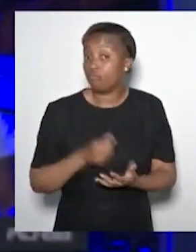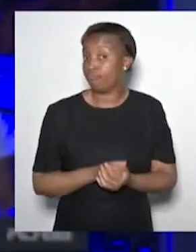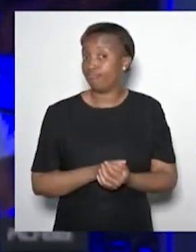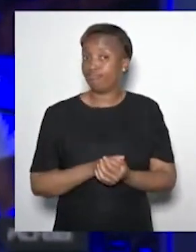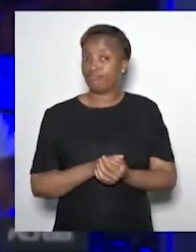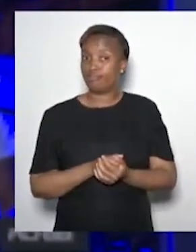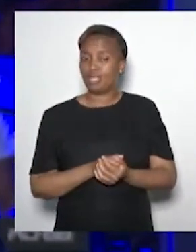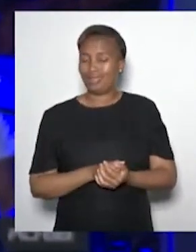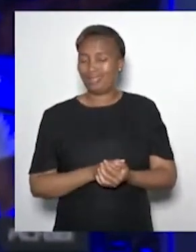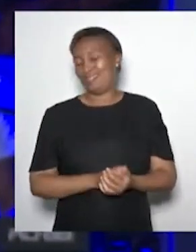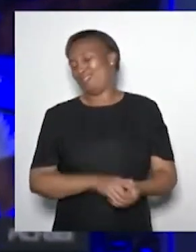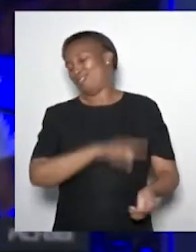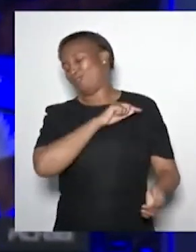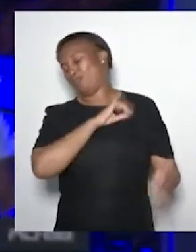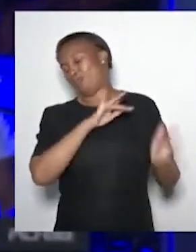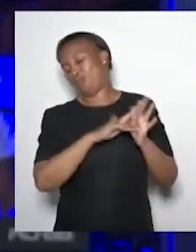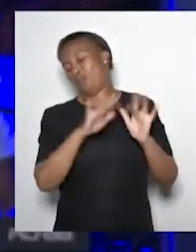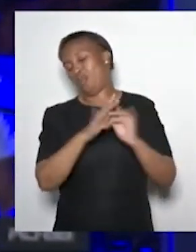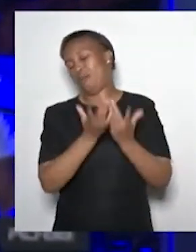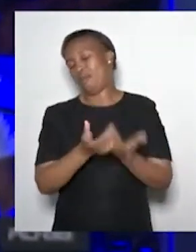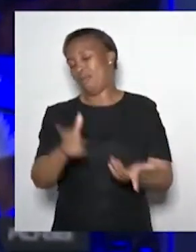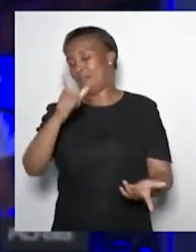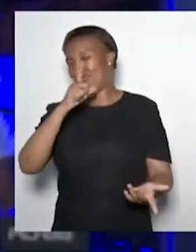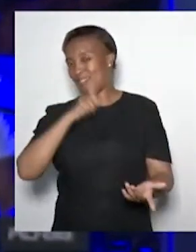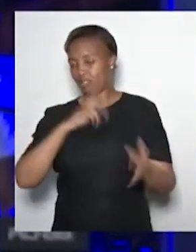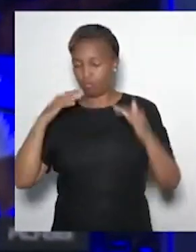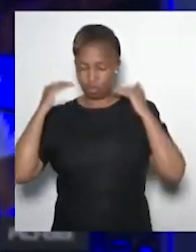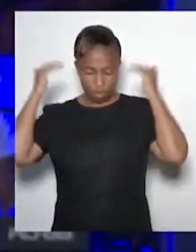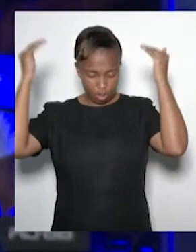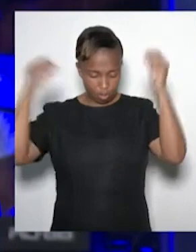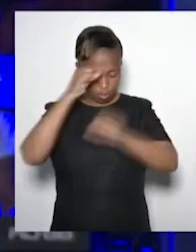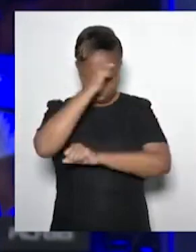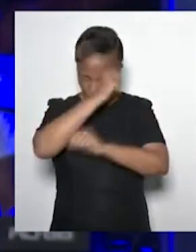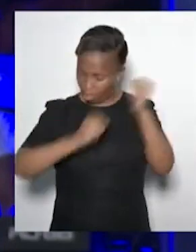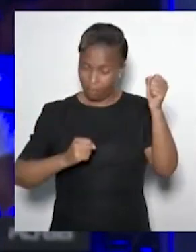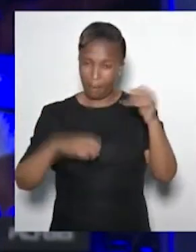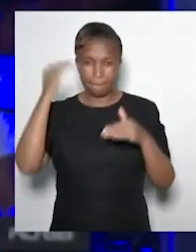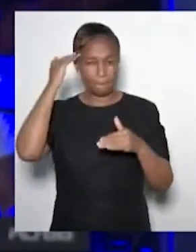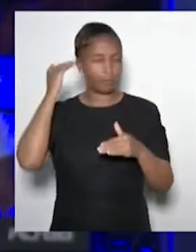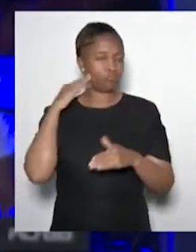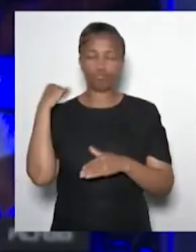That is why the Bible says an elder should not be an amateur.